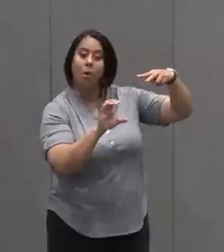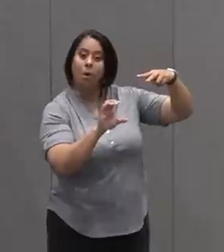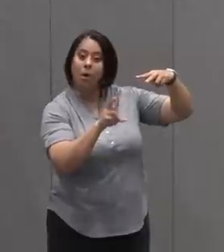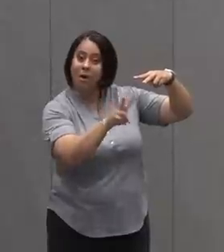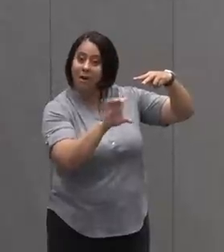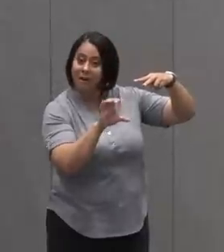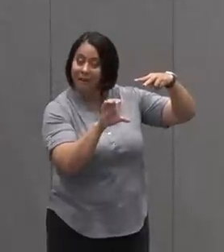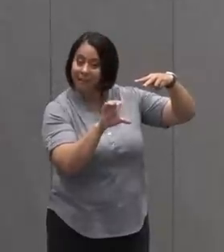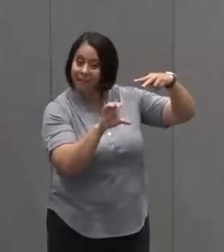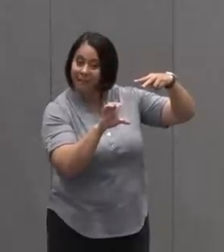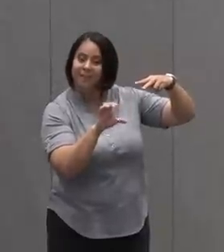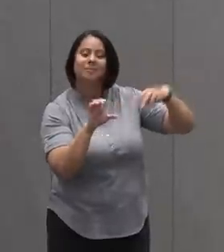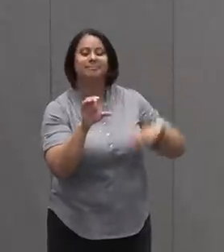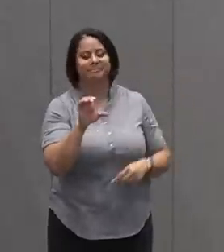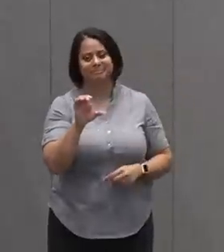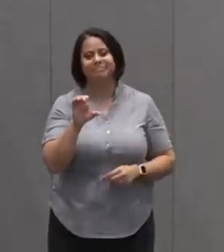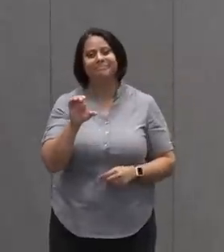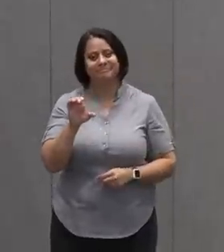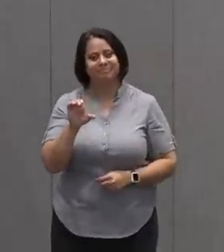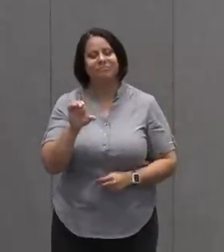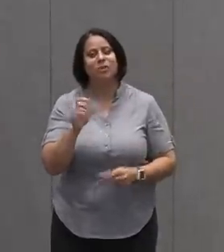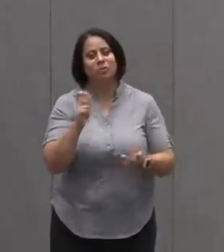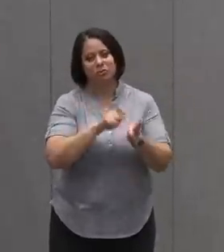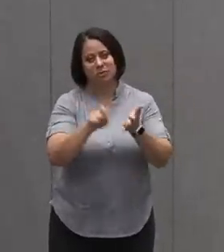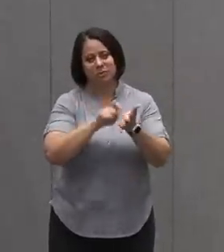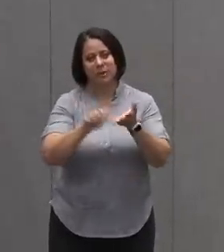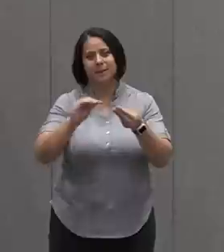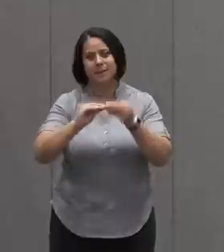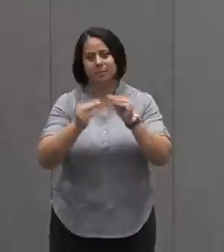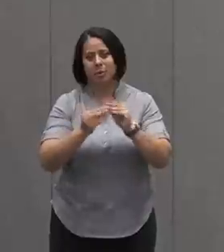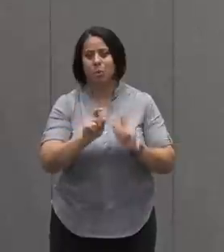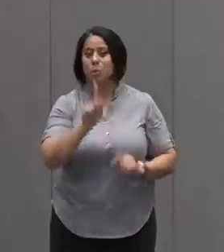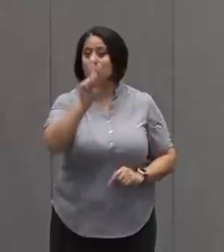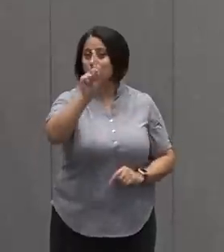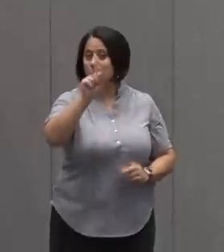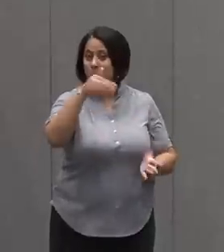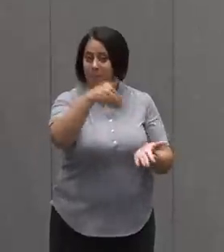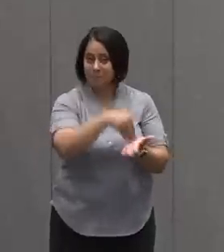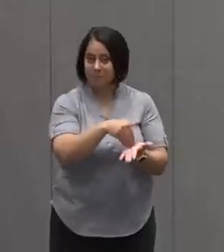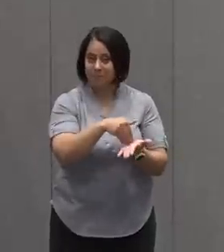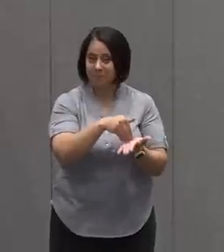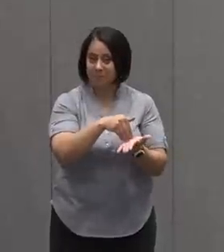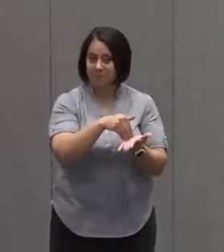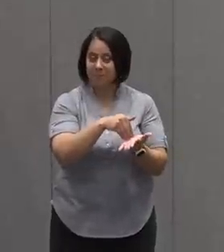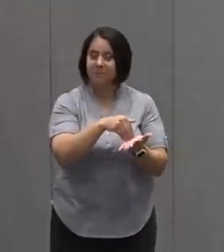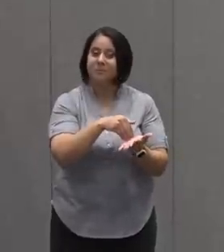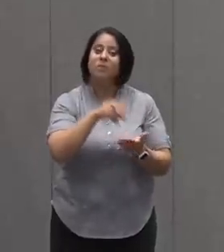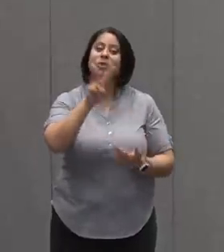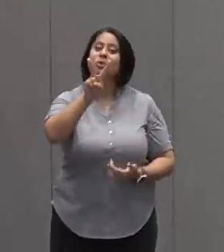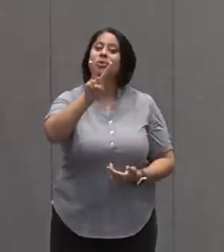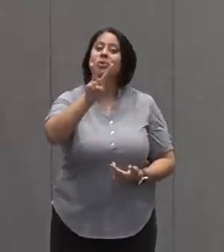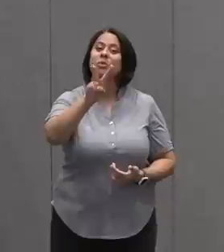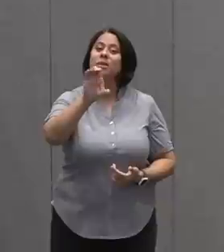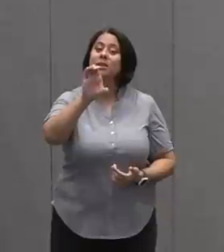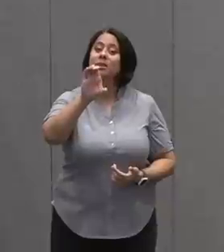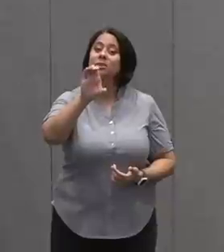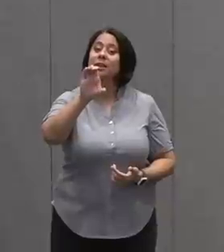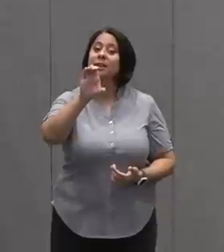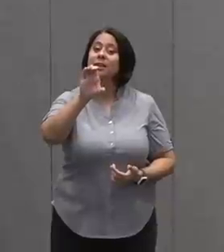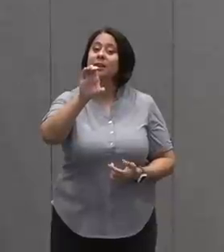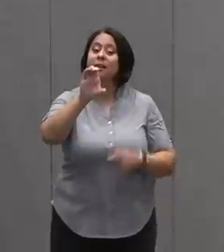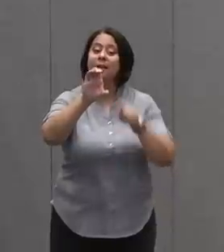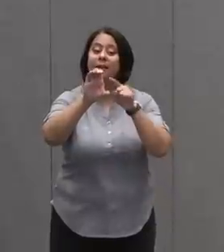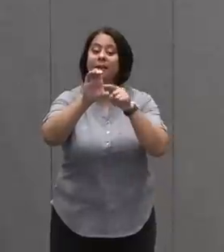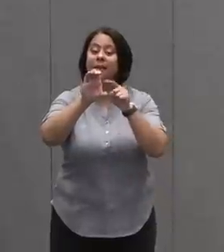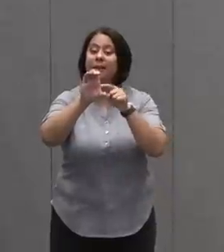200, 200 would work. Let's see if we can write that. 1,000, 200, I'm not